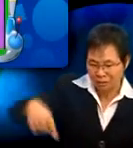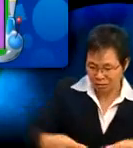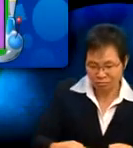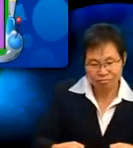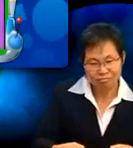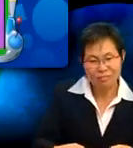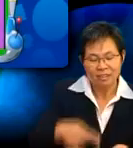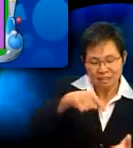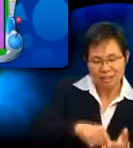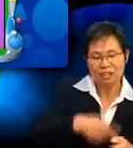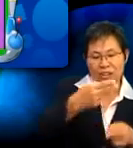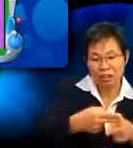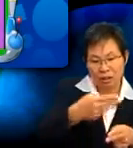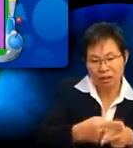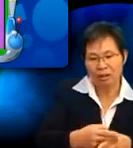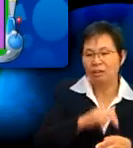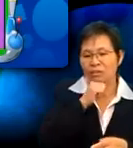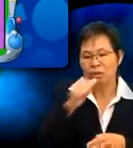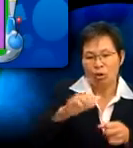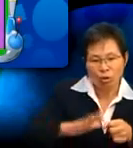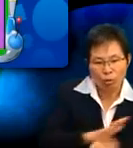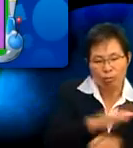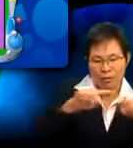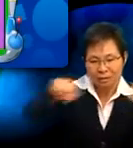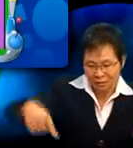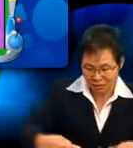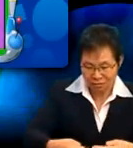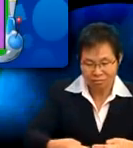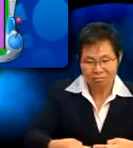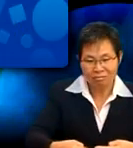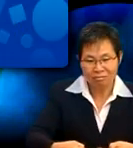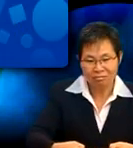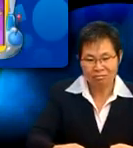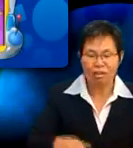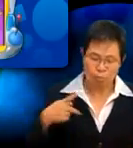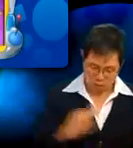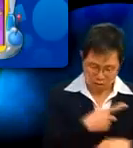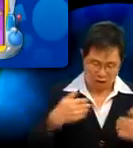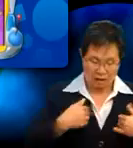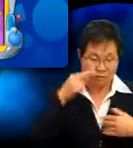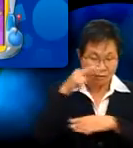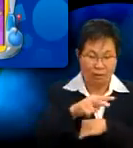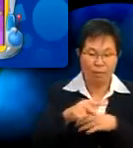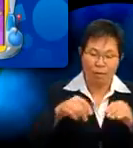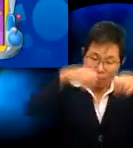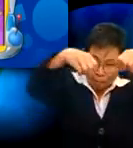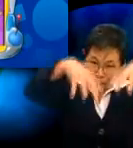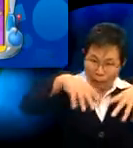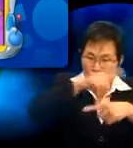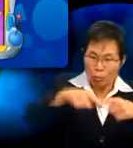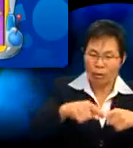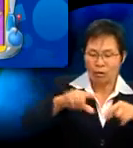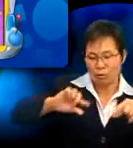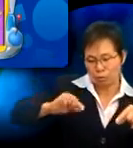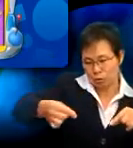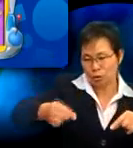circuit. This is what we call uncompleted circuit. We have seen that the bulb lights up